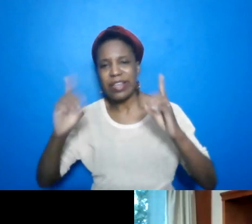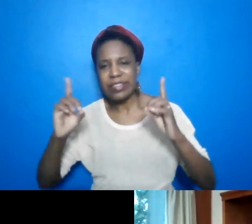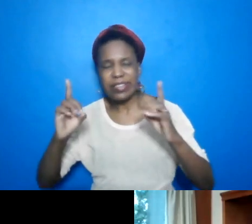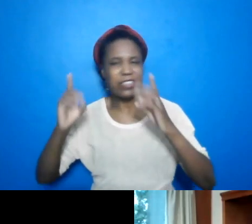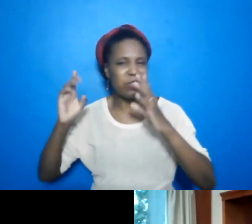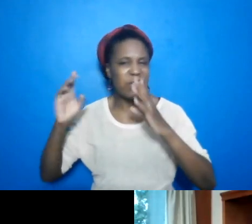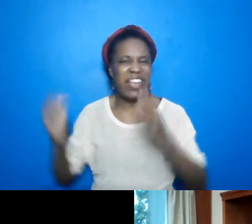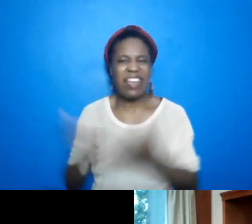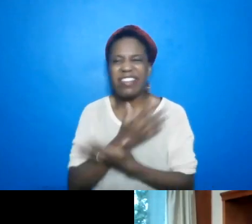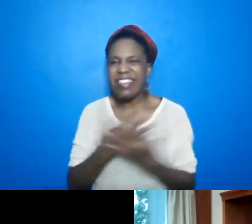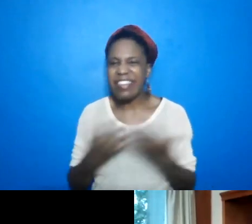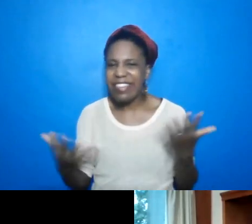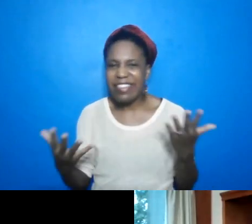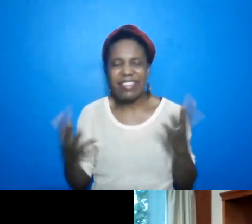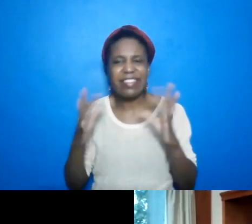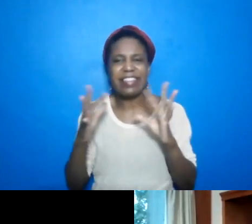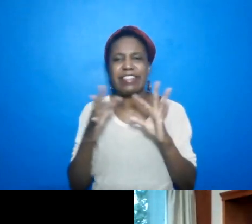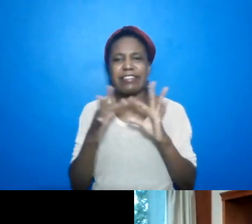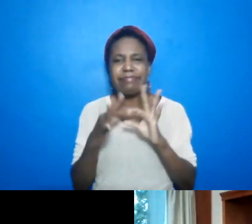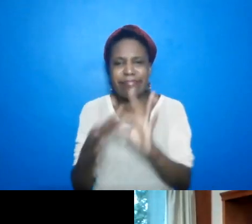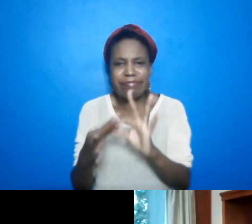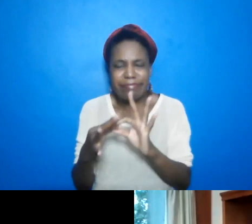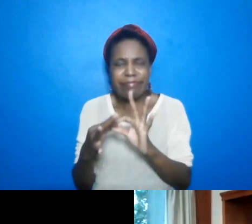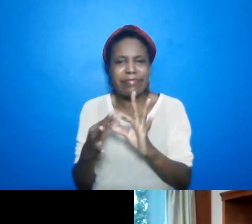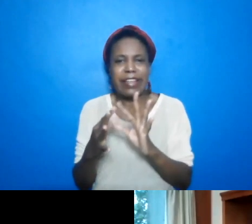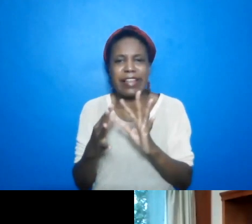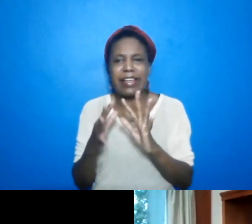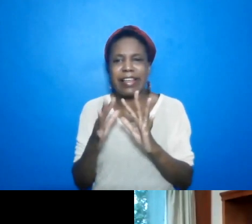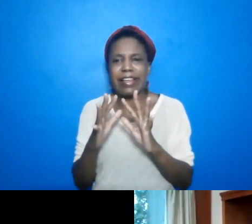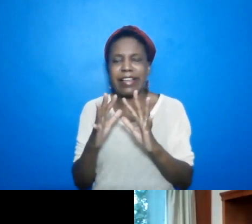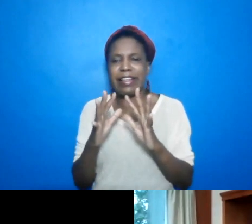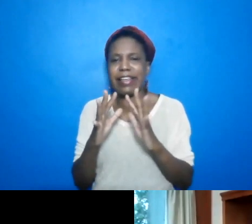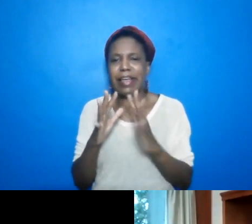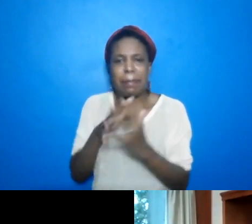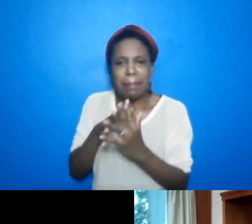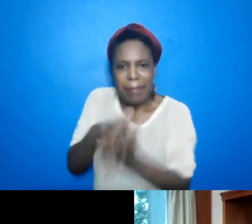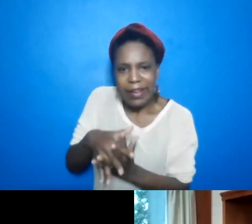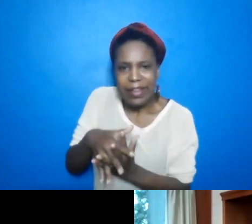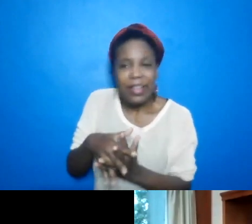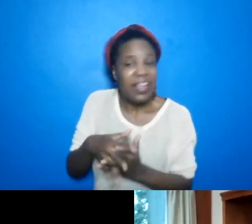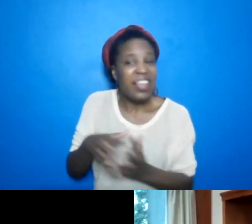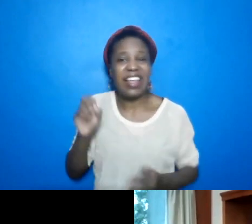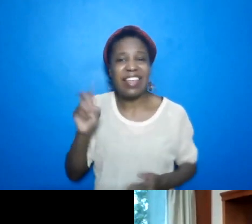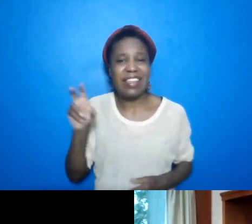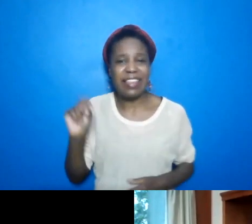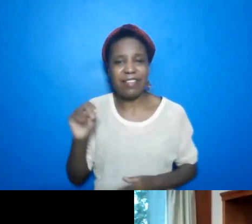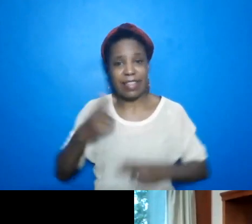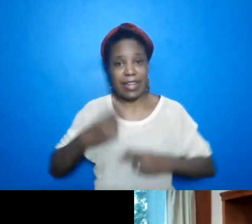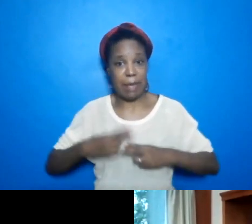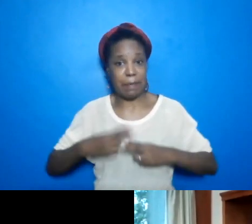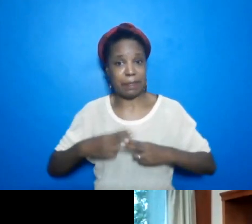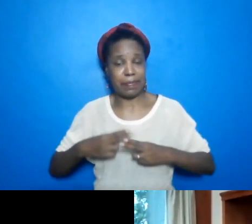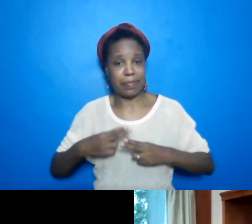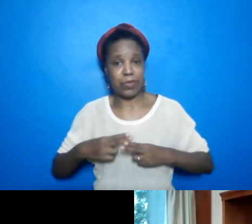order are all they're carried even in the names that people have. The seams on their